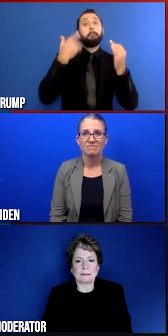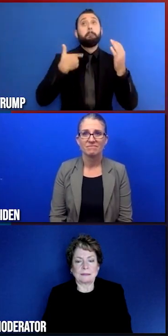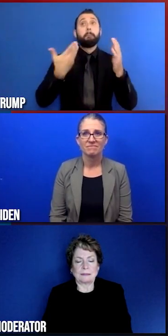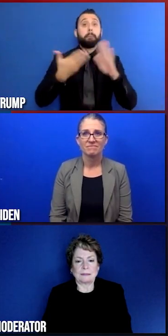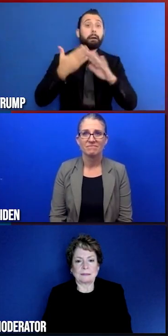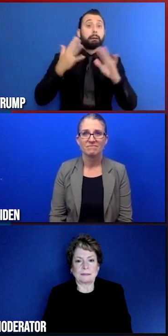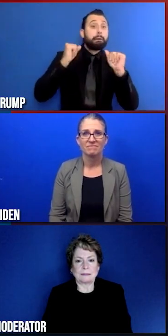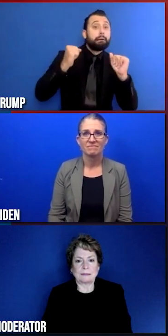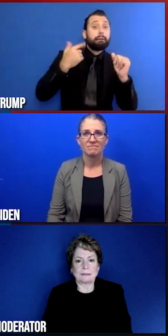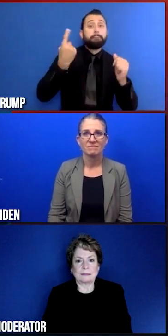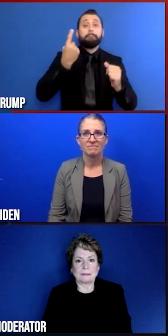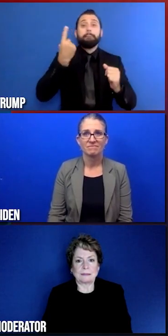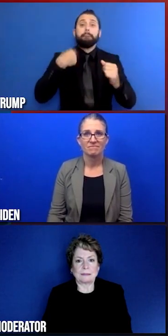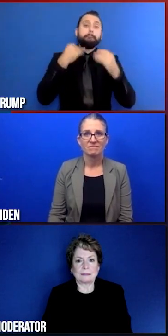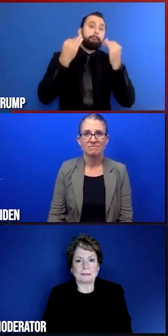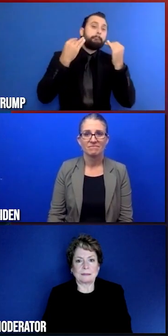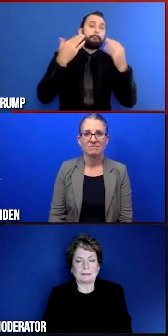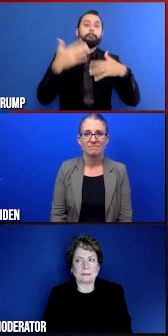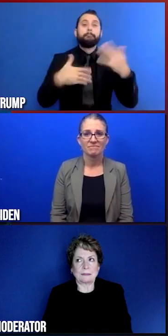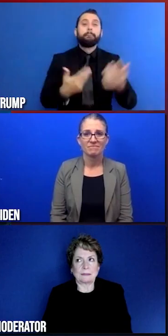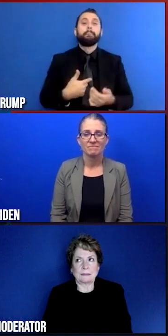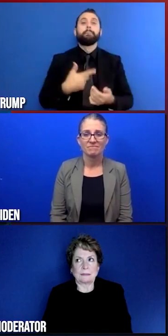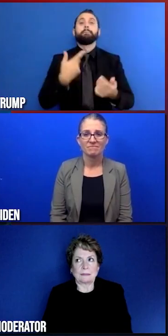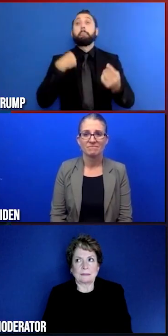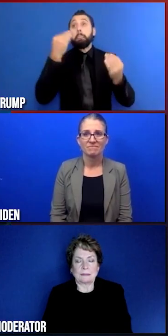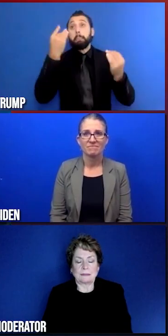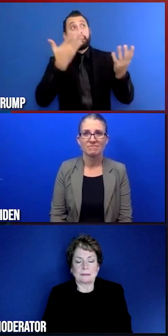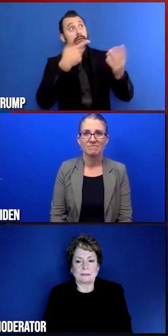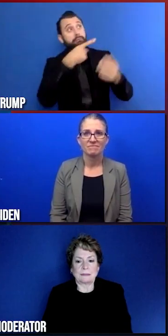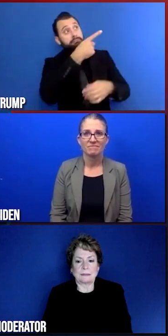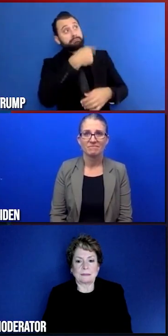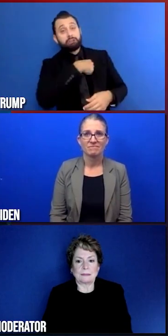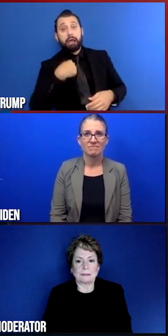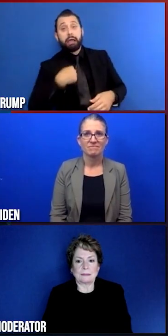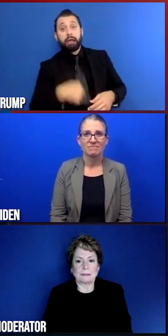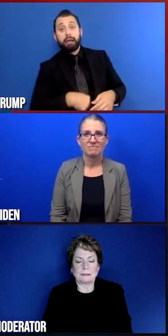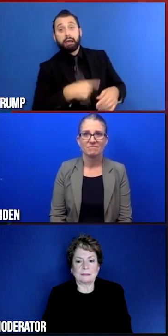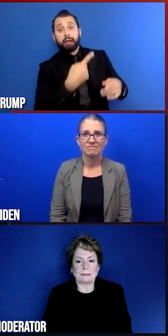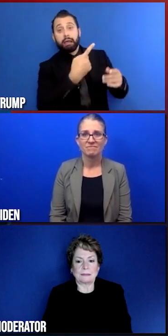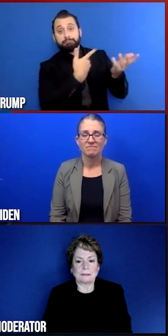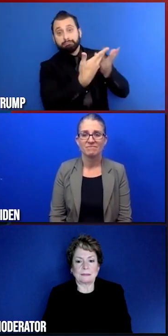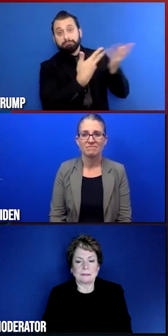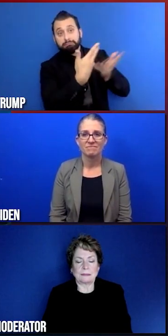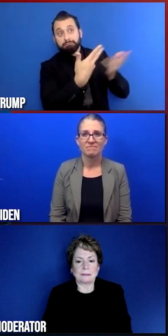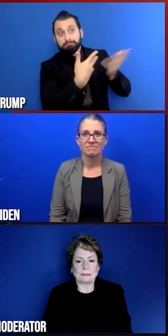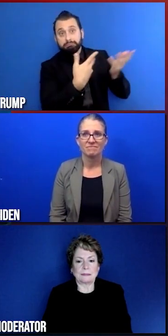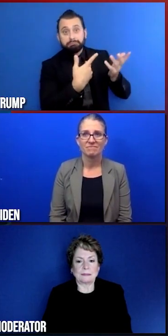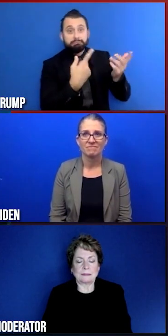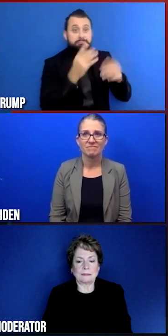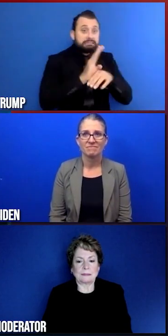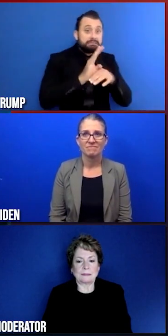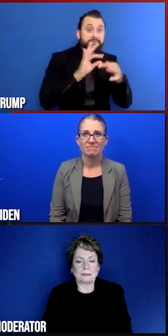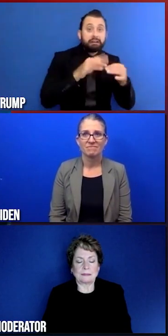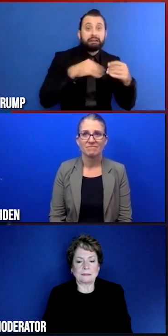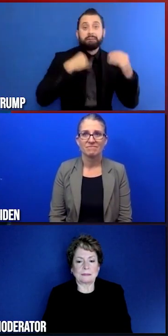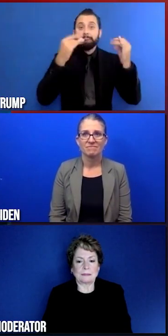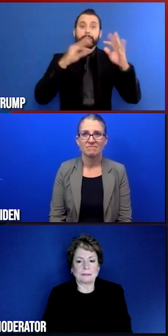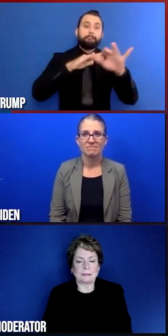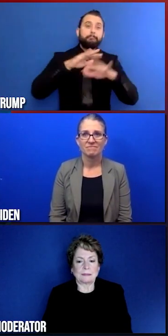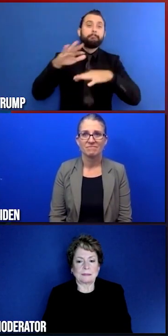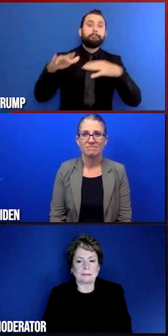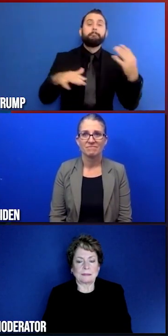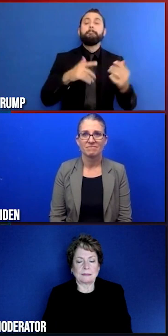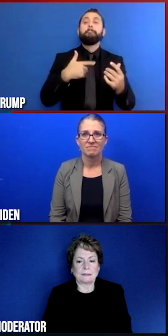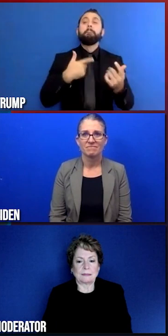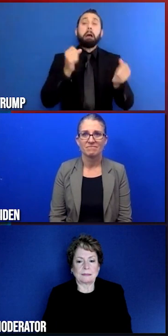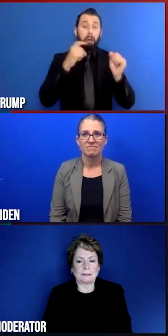and I decided I'm not going to do it. Didn't like it. I decided not to do it. Had an account open, and I closed it. Okay. Excuse me.